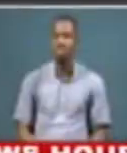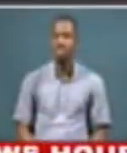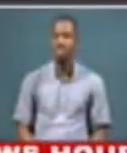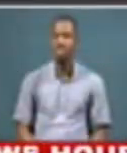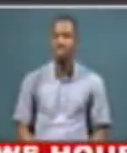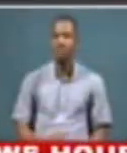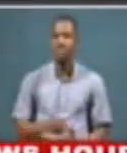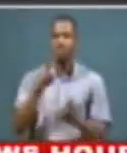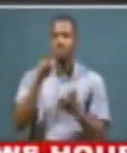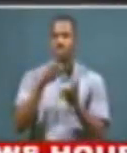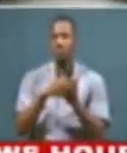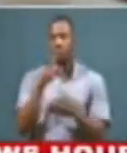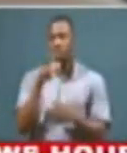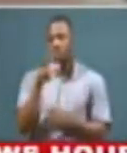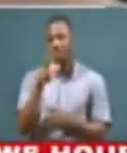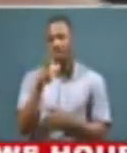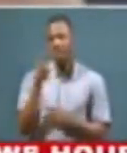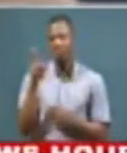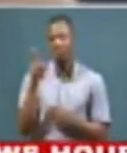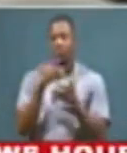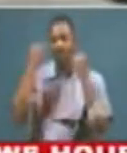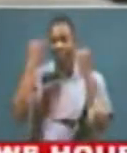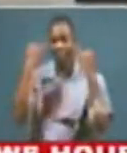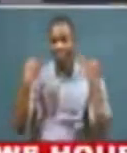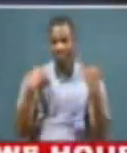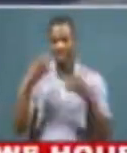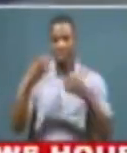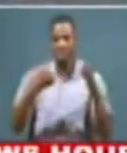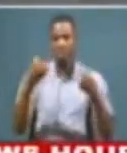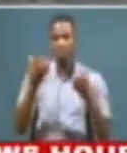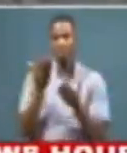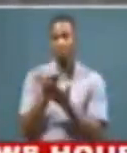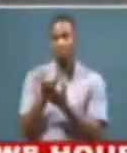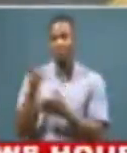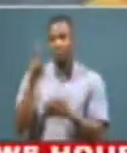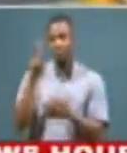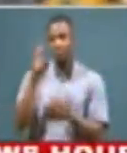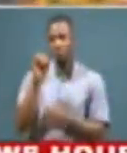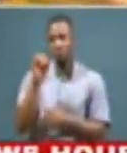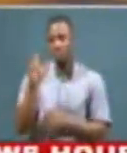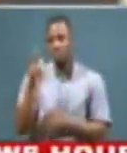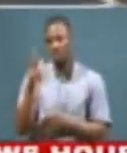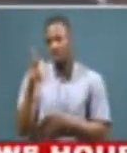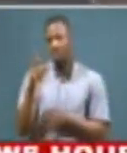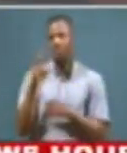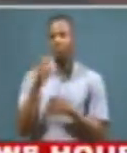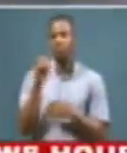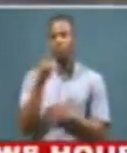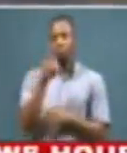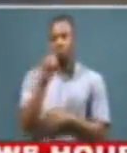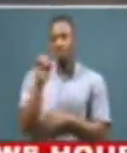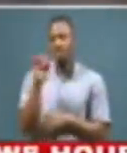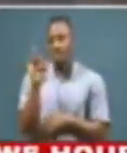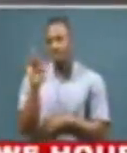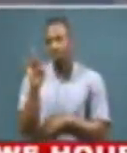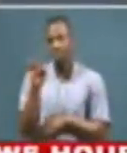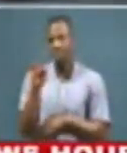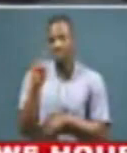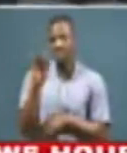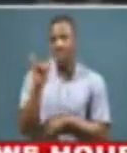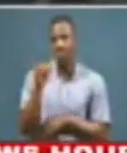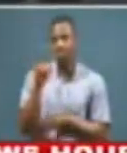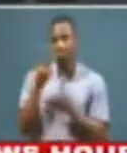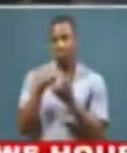to 2003 and a Justice of the Court of Appeal from 2003 to 2008. In